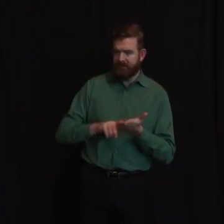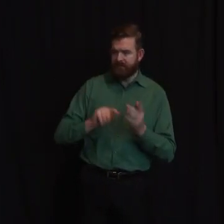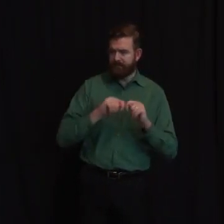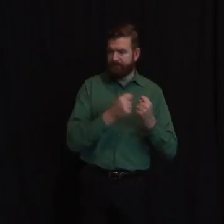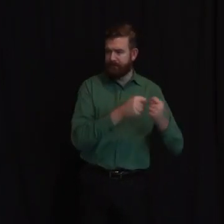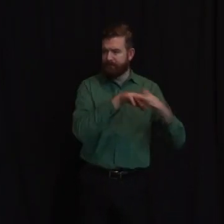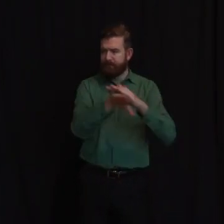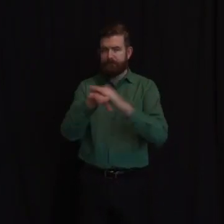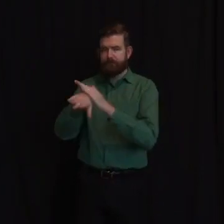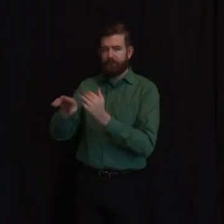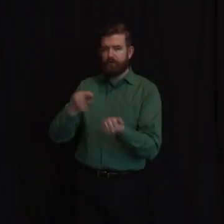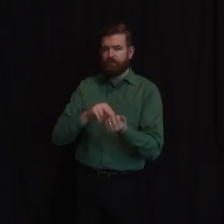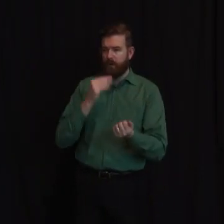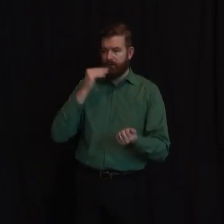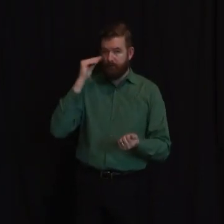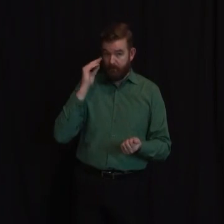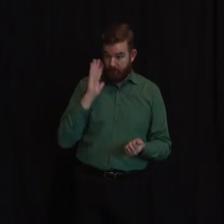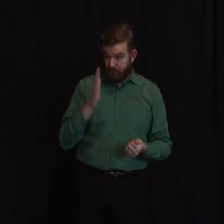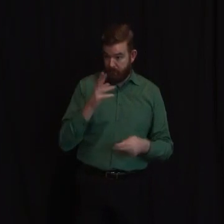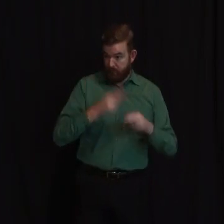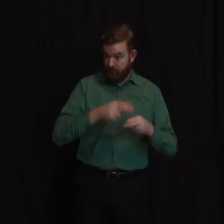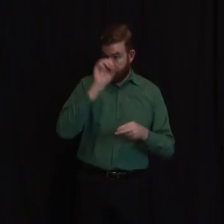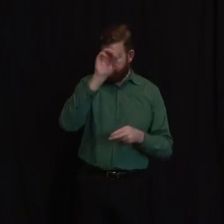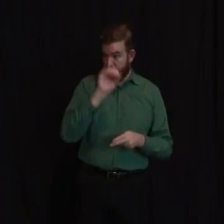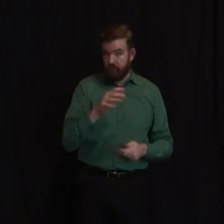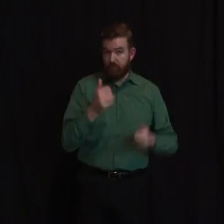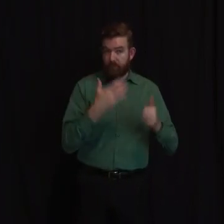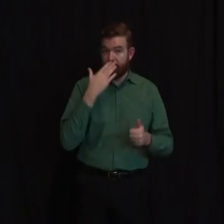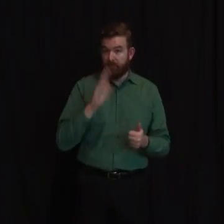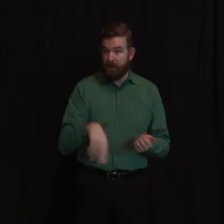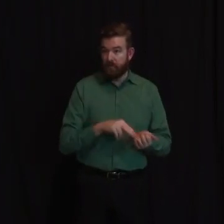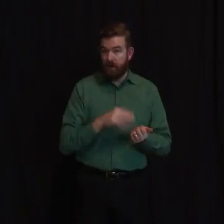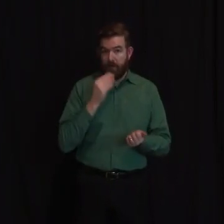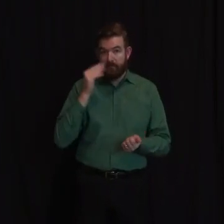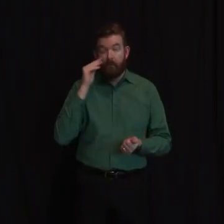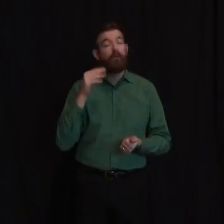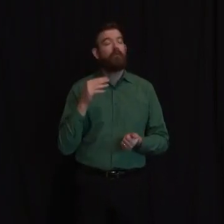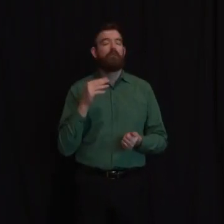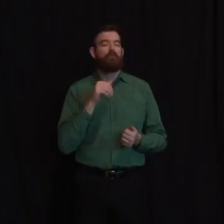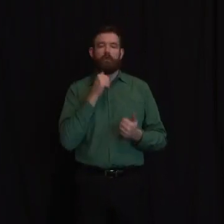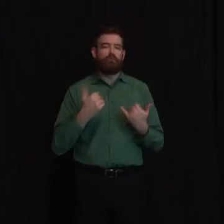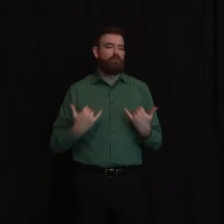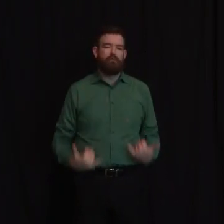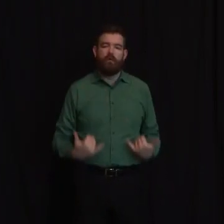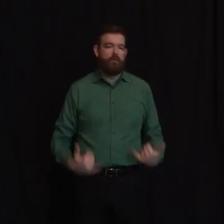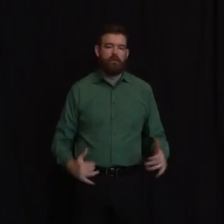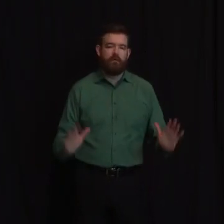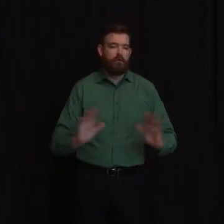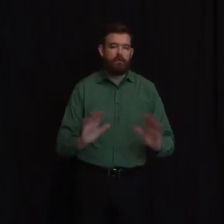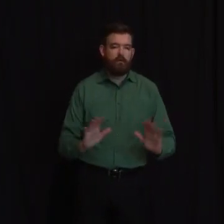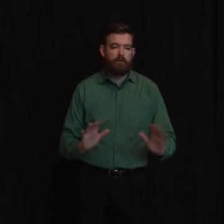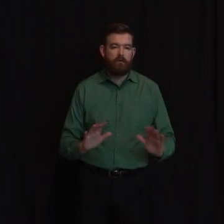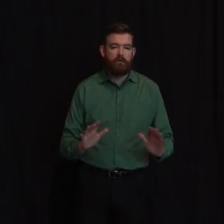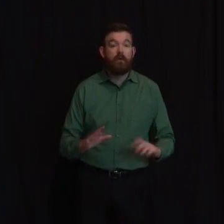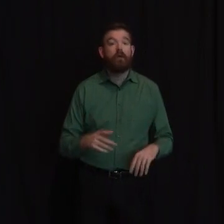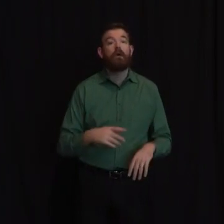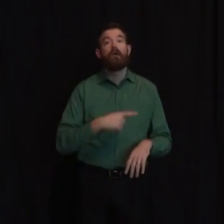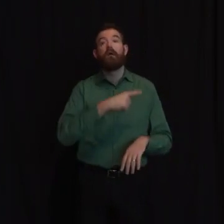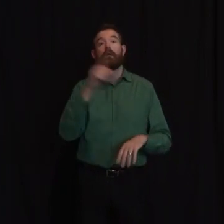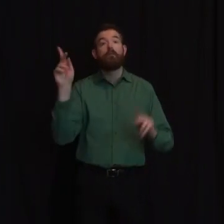but I promise you, I was actually saying the opposite. I hope at some point we can celebrate the good apples, because not